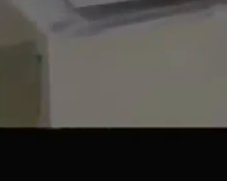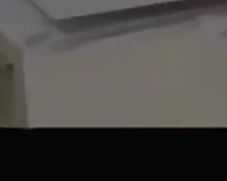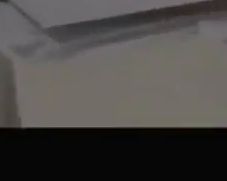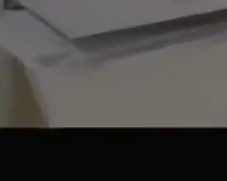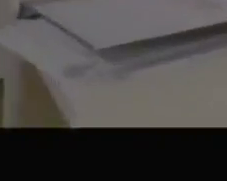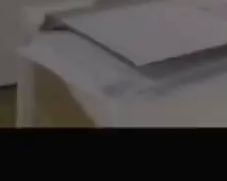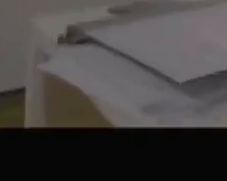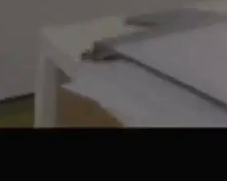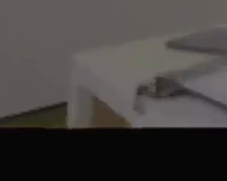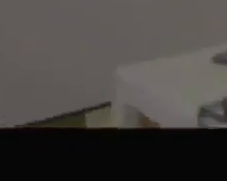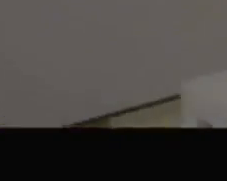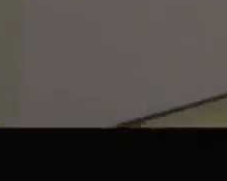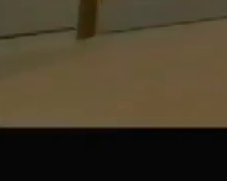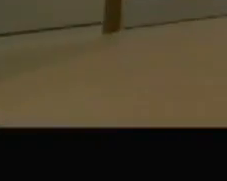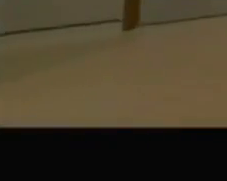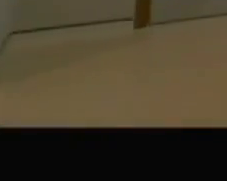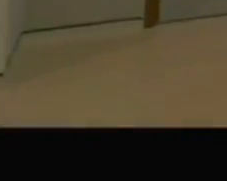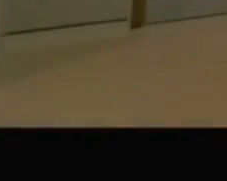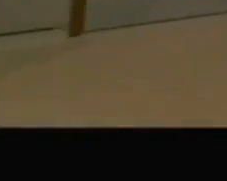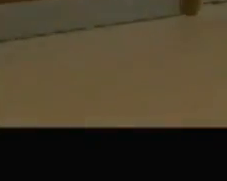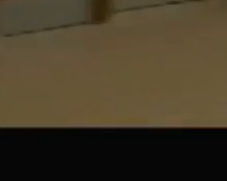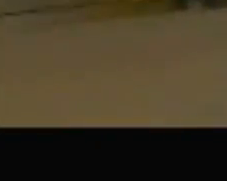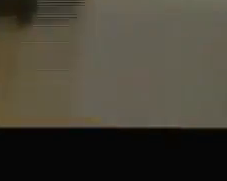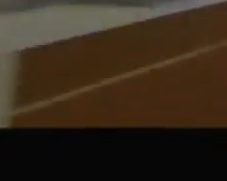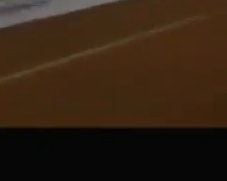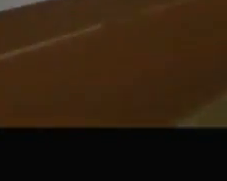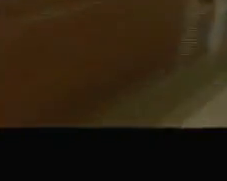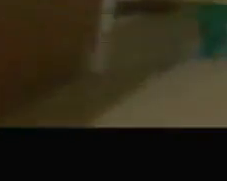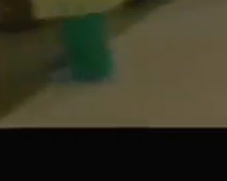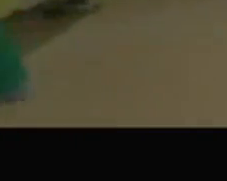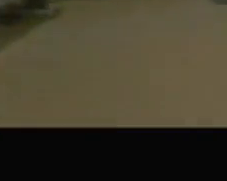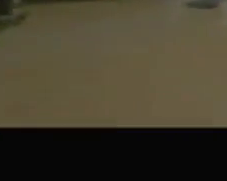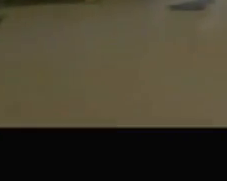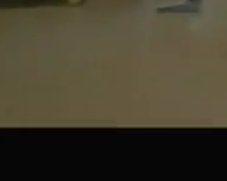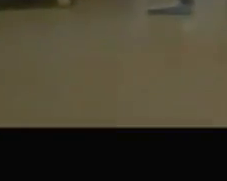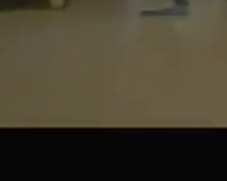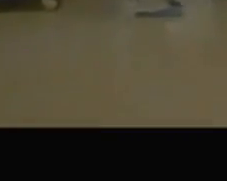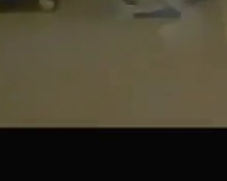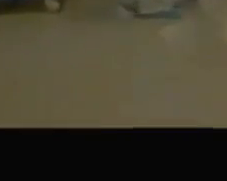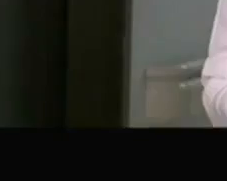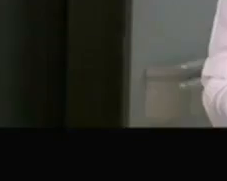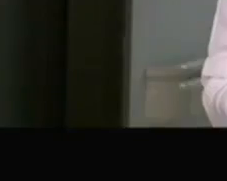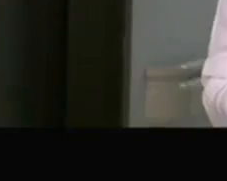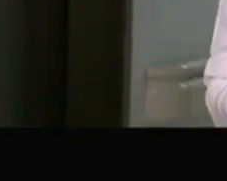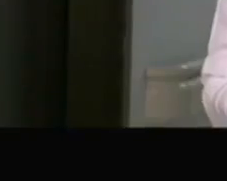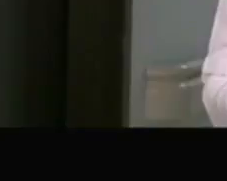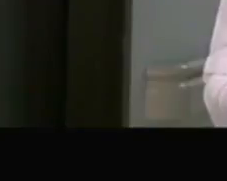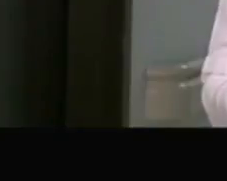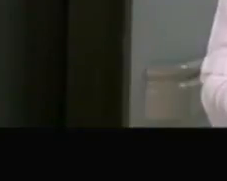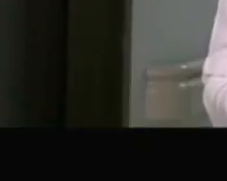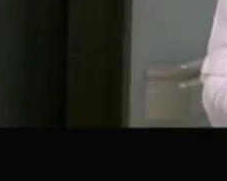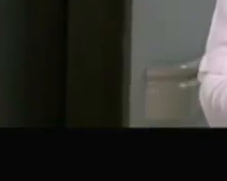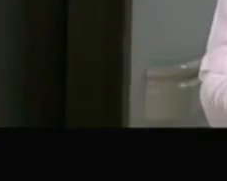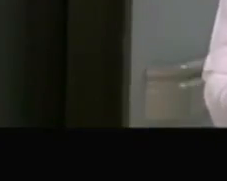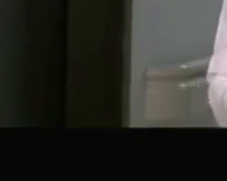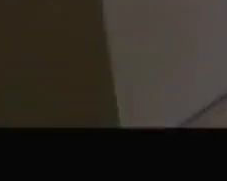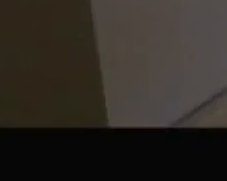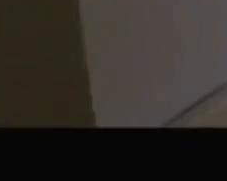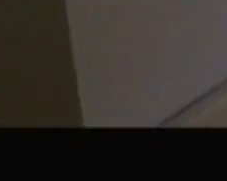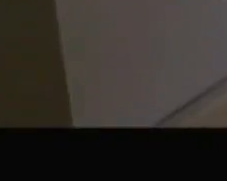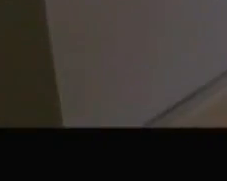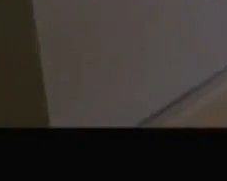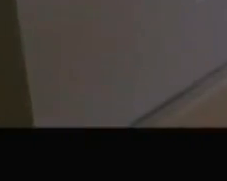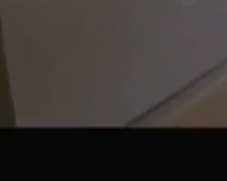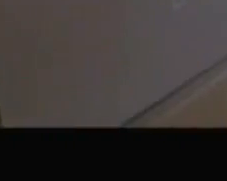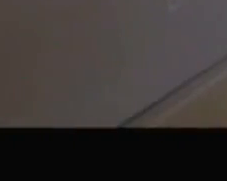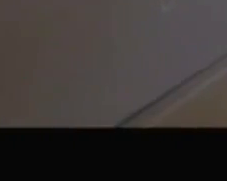getting vaccinated, because here is serious business. People die here. It's not easy. Seeing and hearing